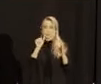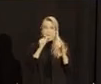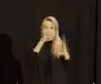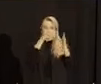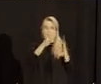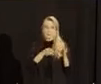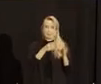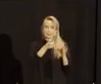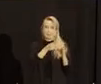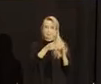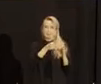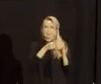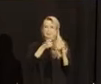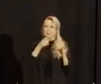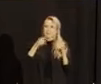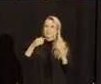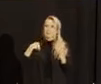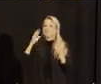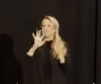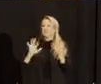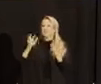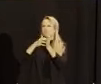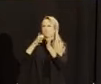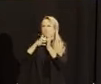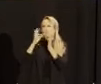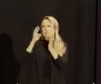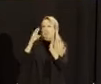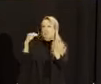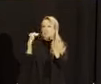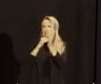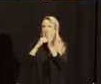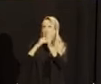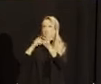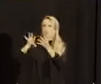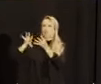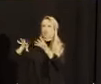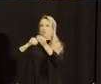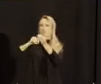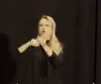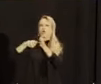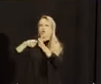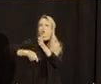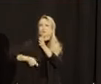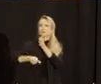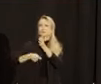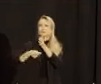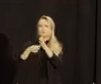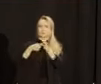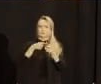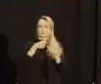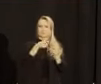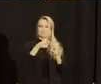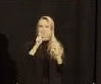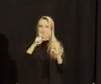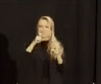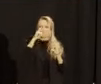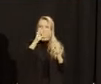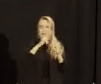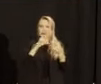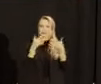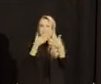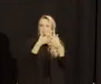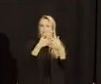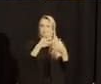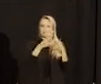additional cost expenses, right, to live equitably, compared to families that do not have